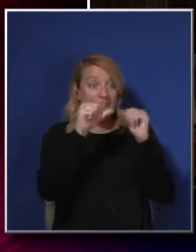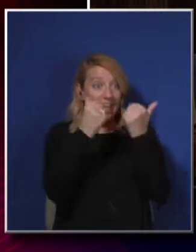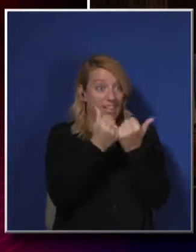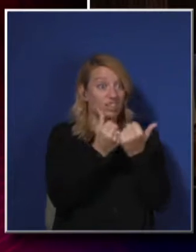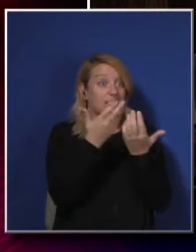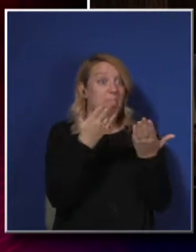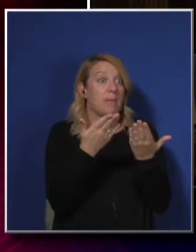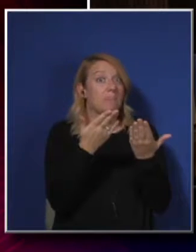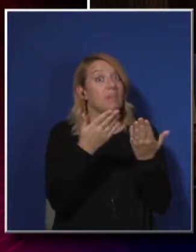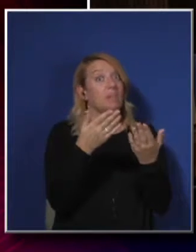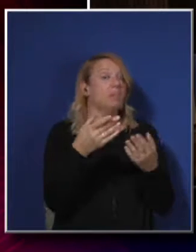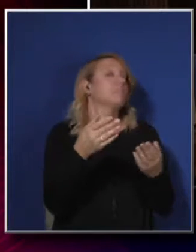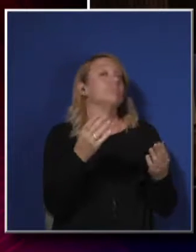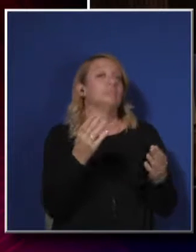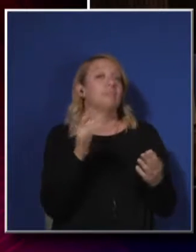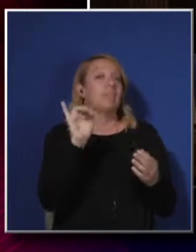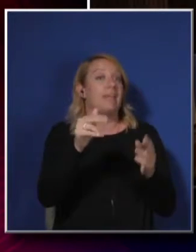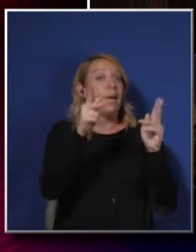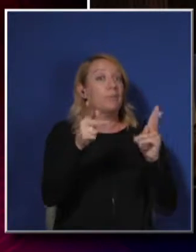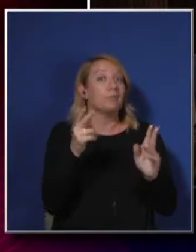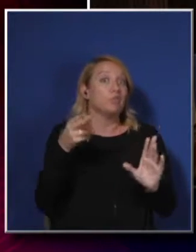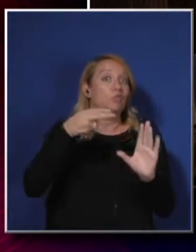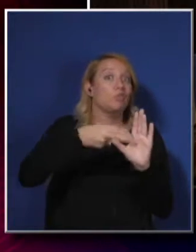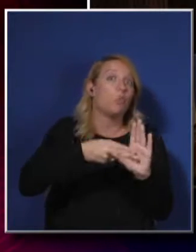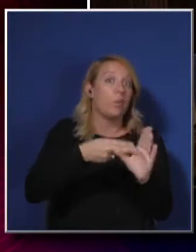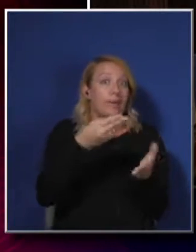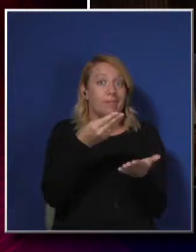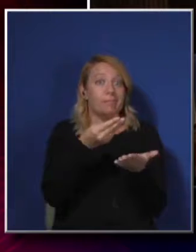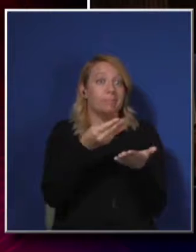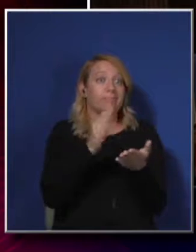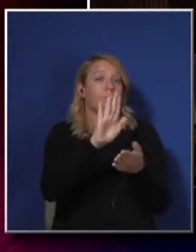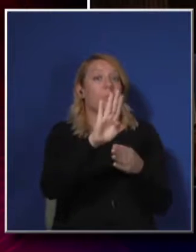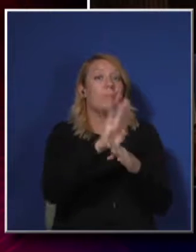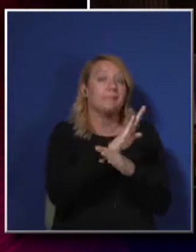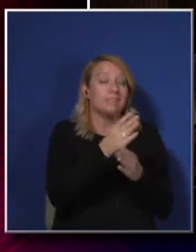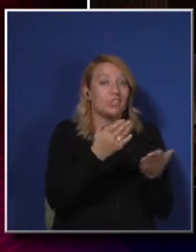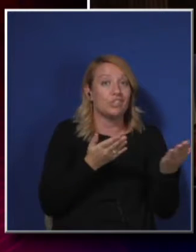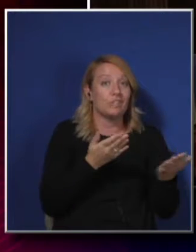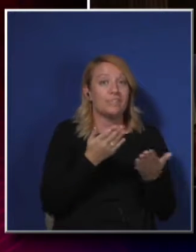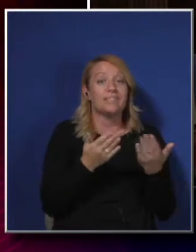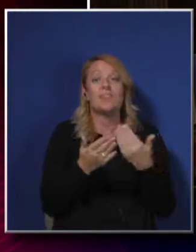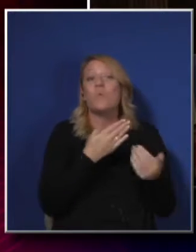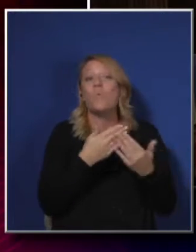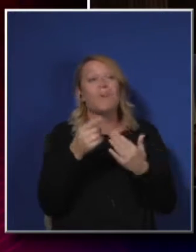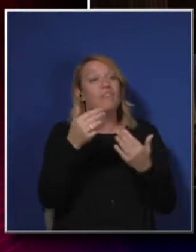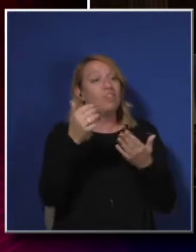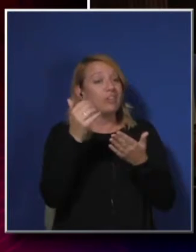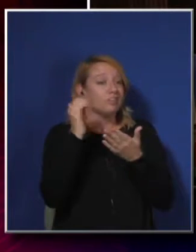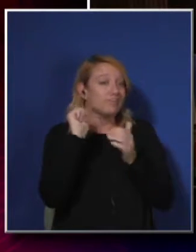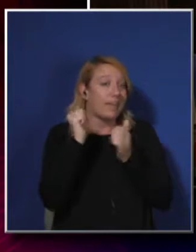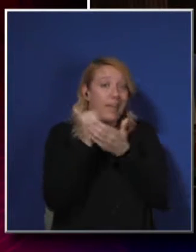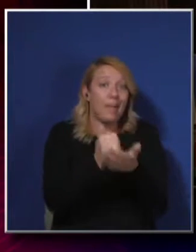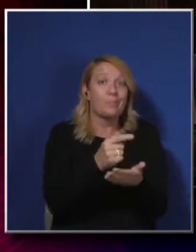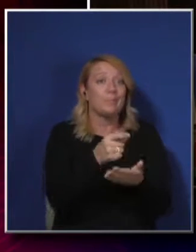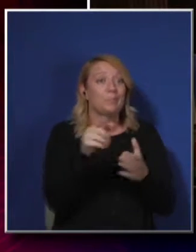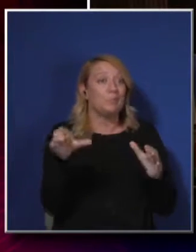fiscal team. If that would be helpful to you, anything to help you do what you've already done.